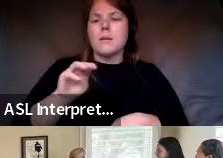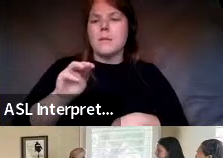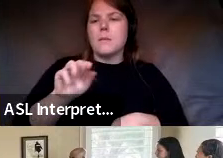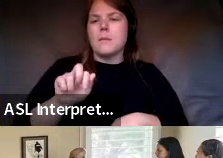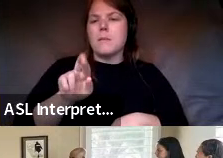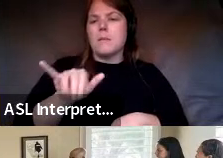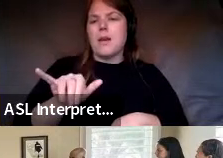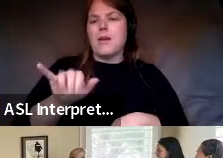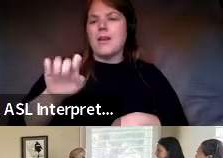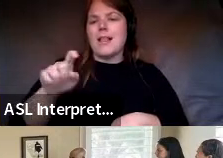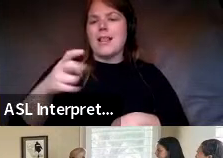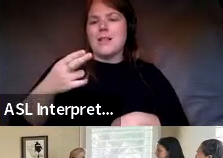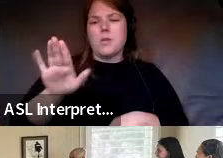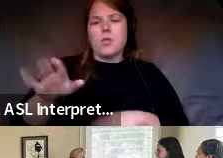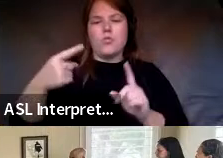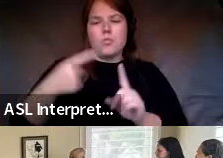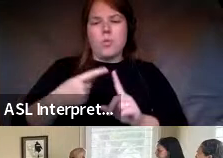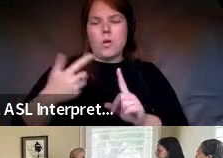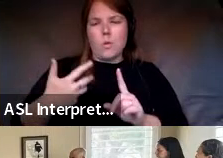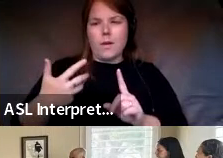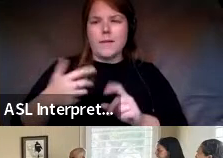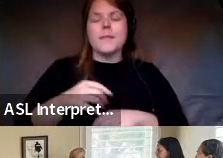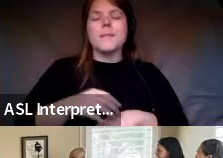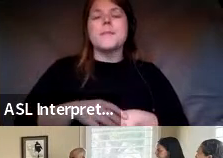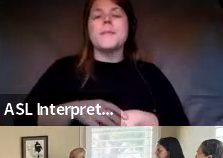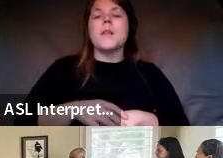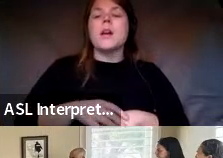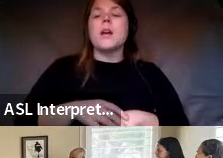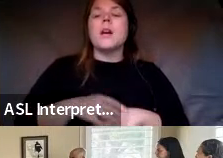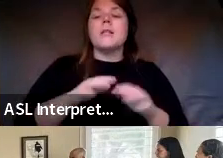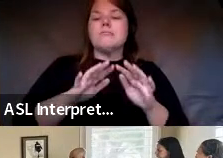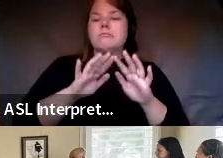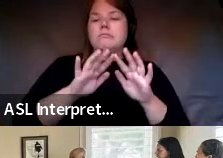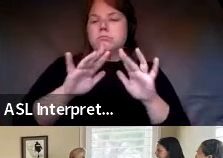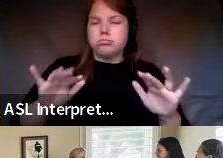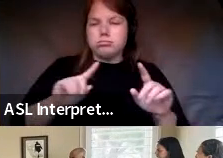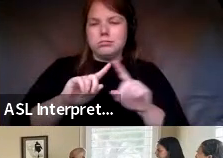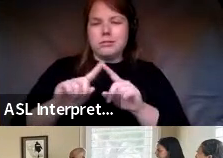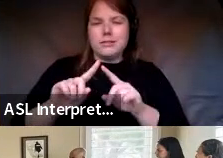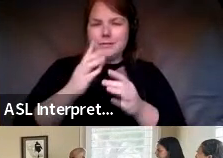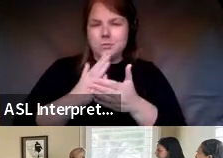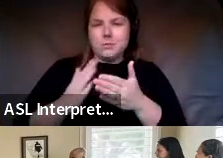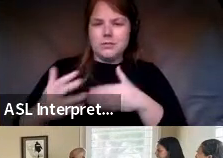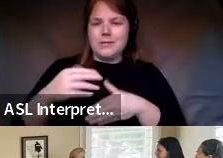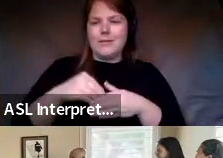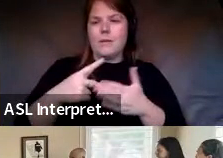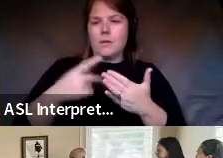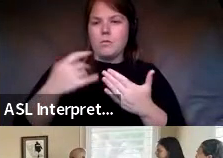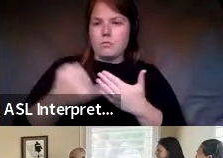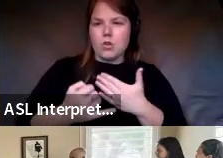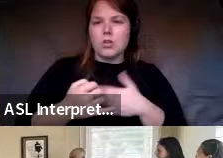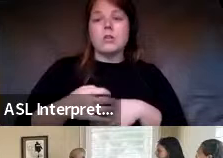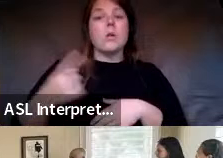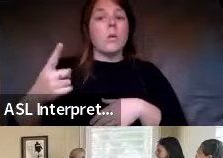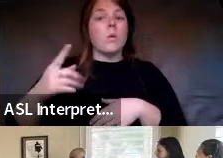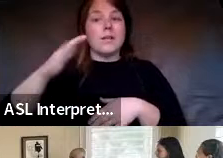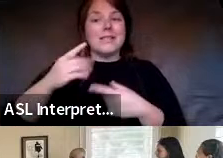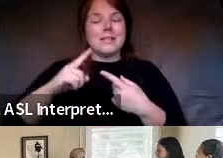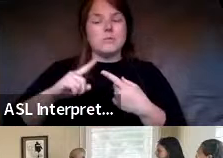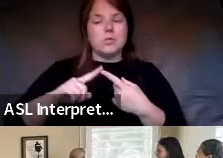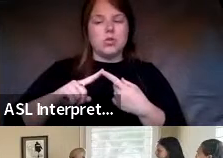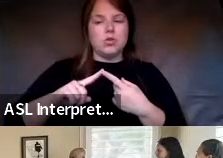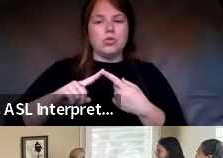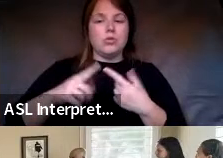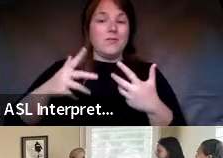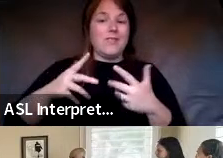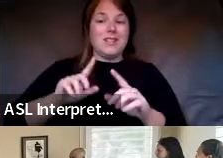point earlier was that there are, I think, a variety of different pieces to this project, and one of them maybe seems to already have like gone out to